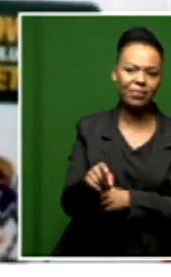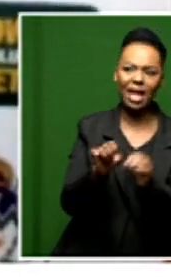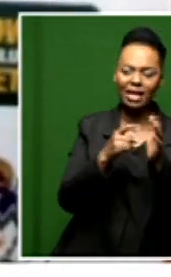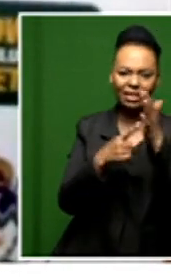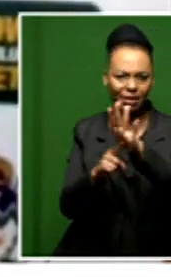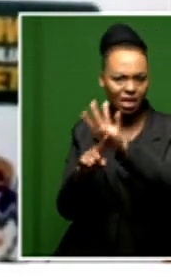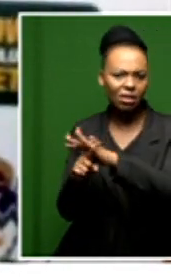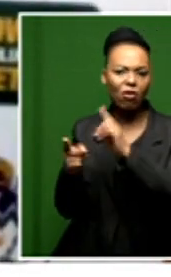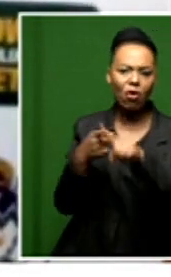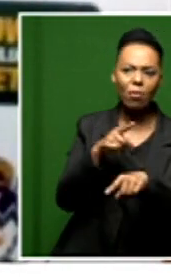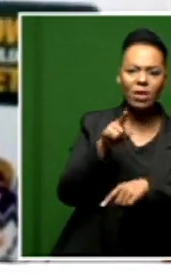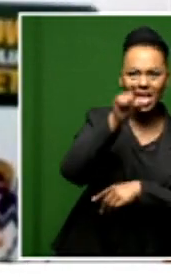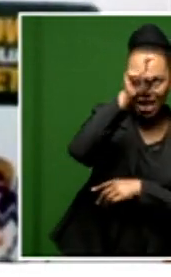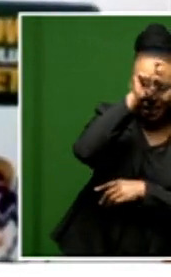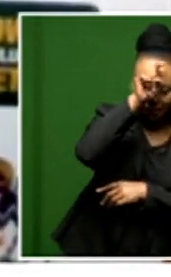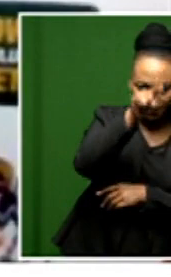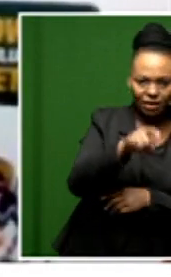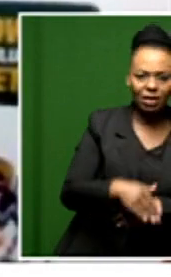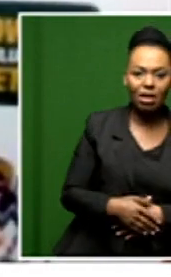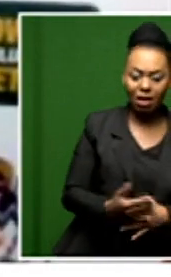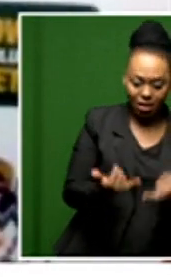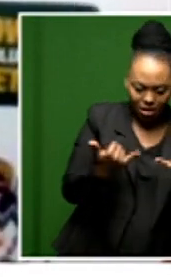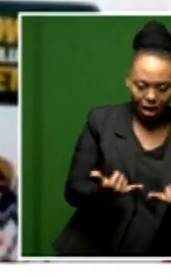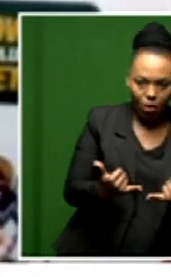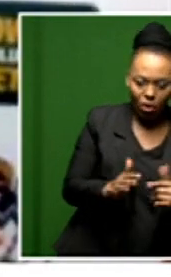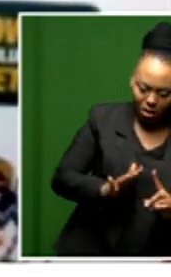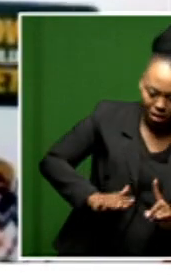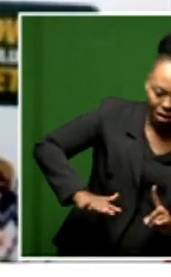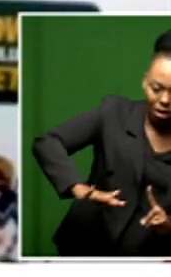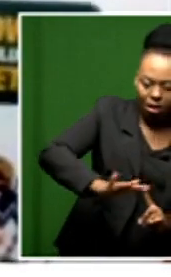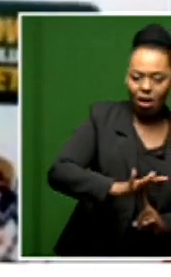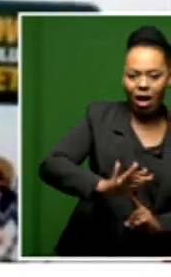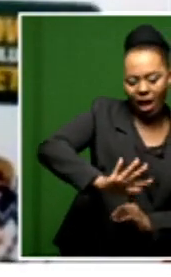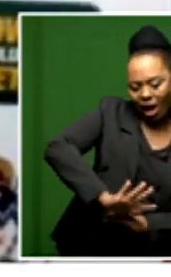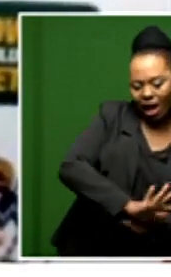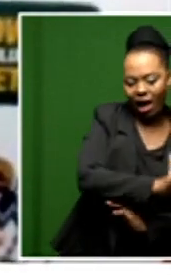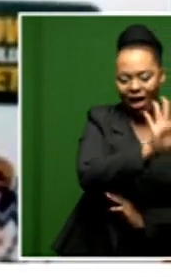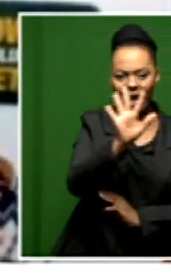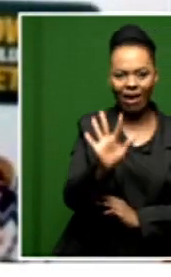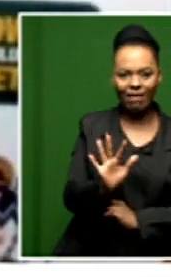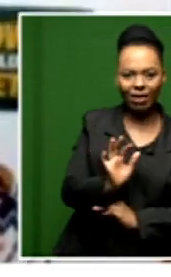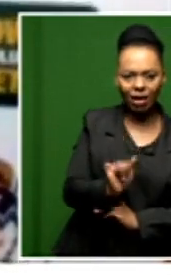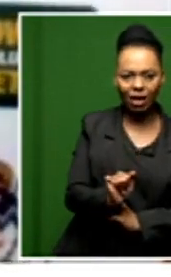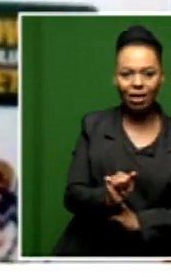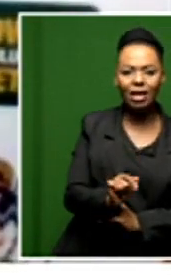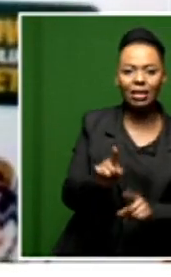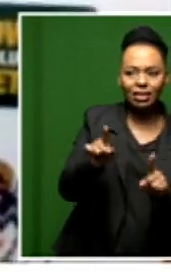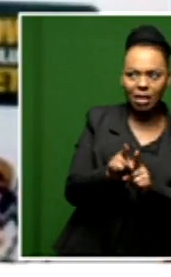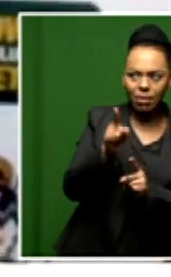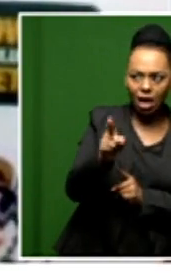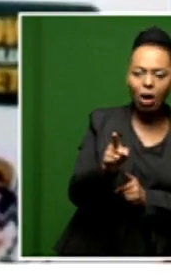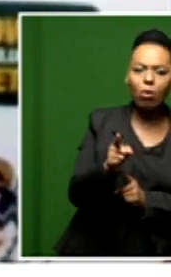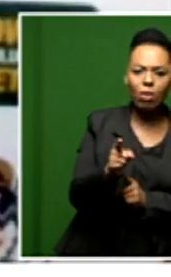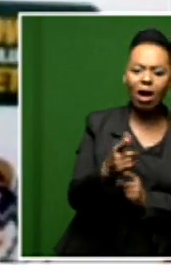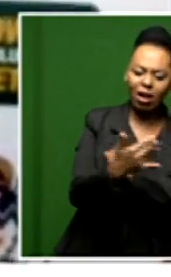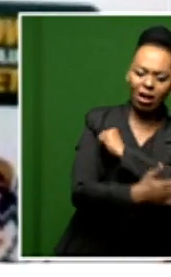coming from Egypt, so across Africa. But this has also inspired countries in the SADC also